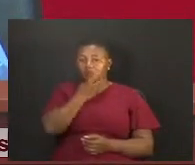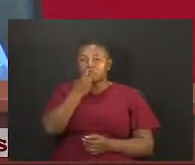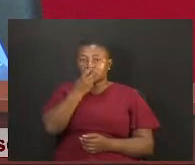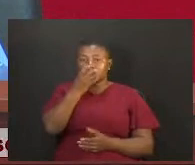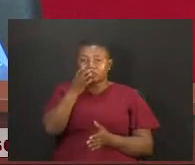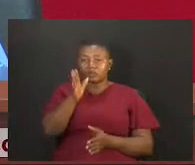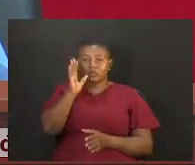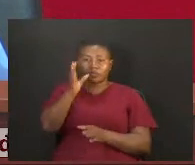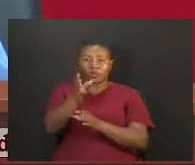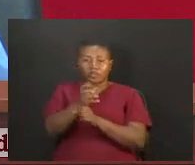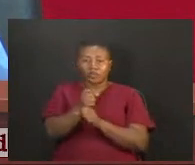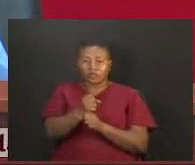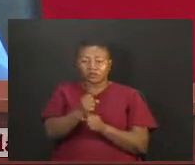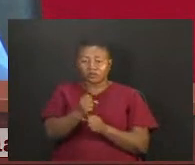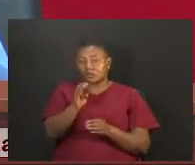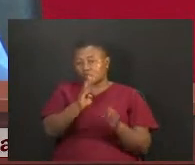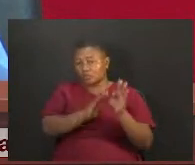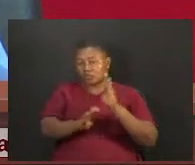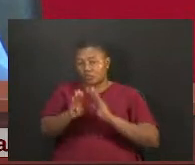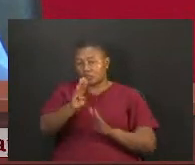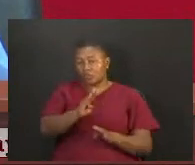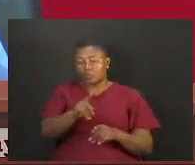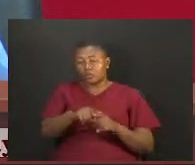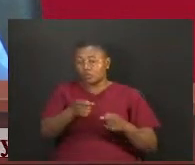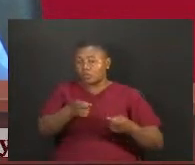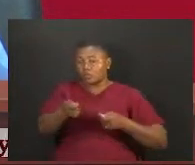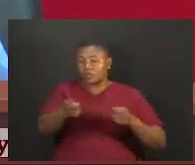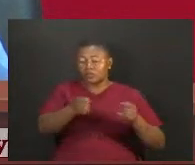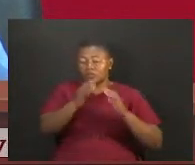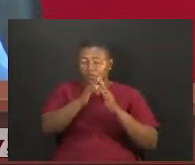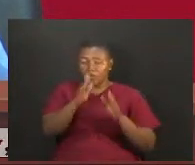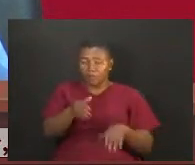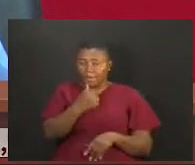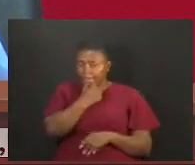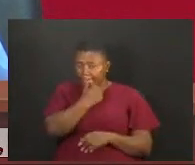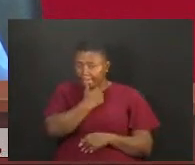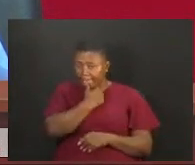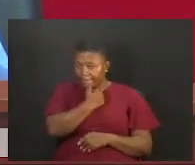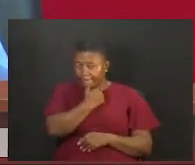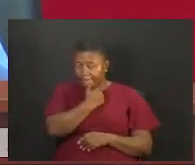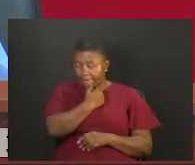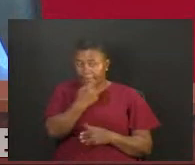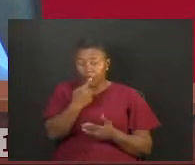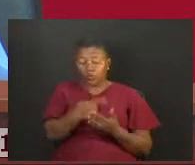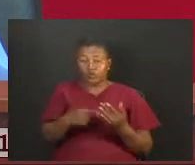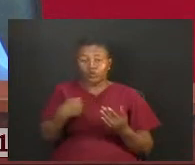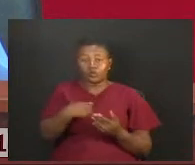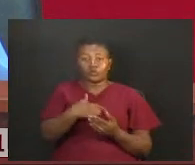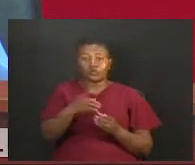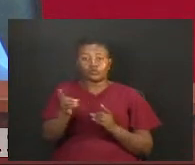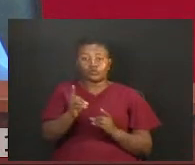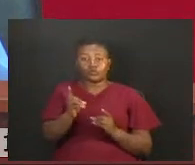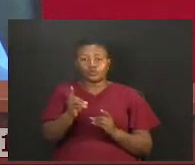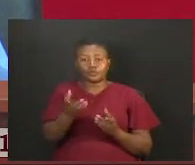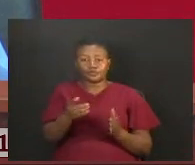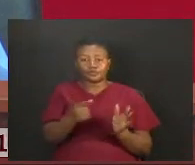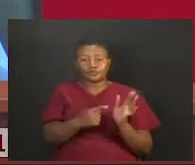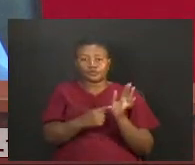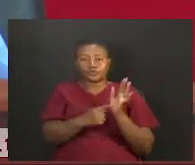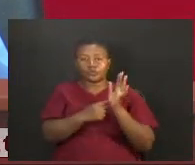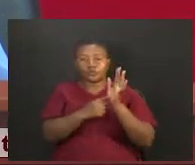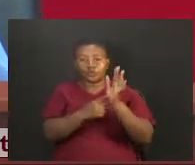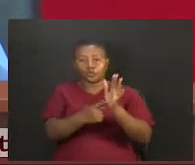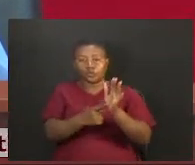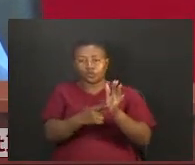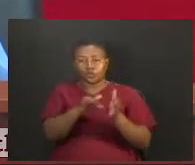the House. So what we intend to do is to exhibit at the foyer